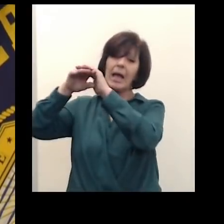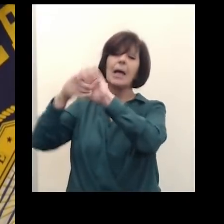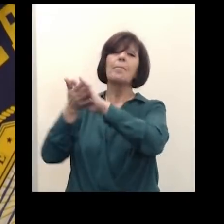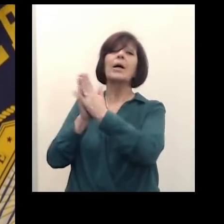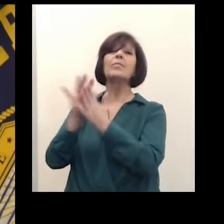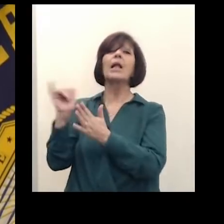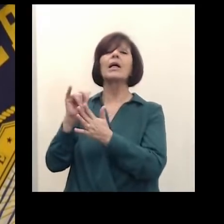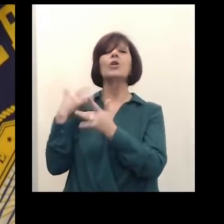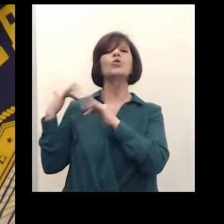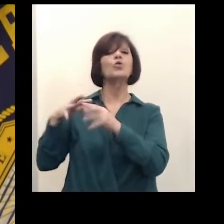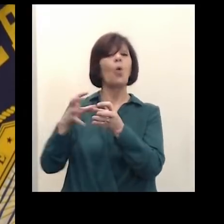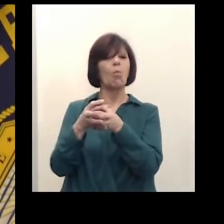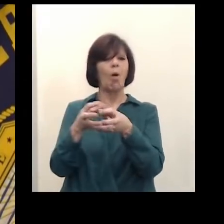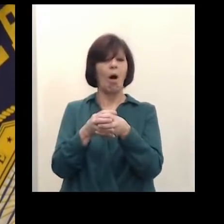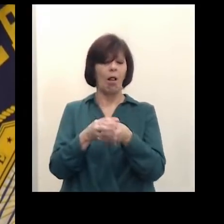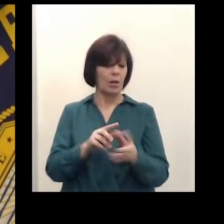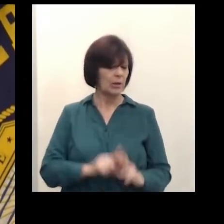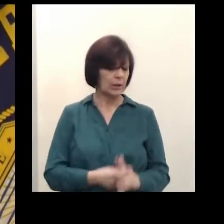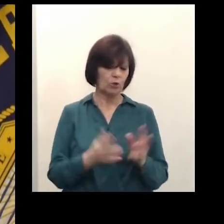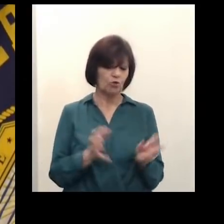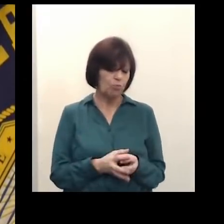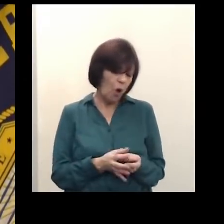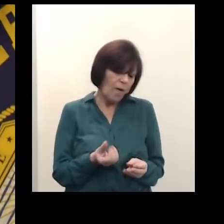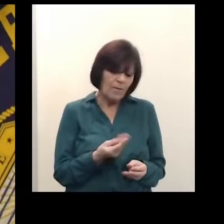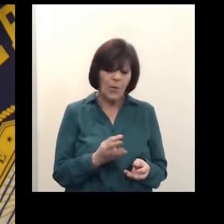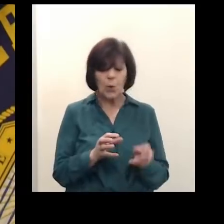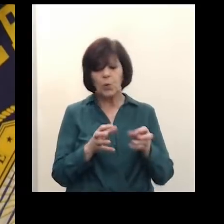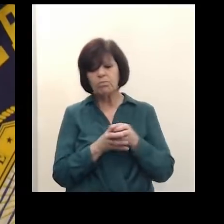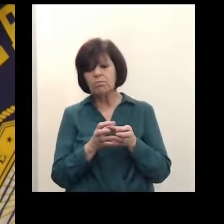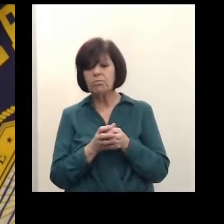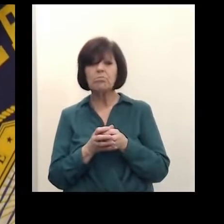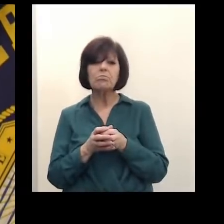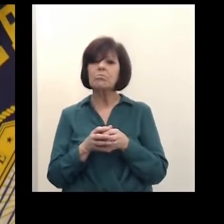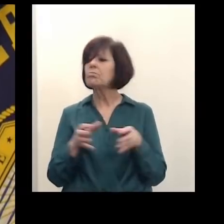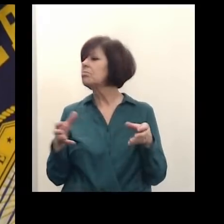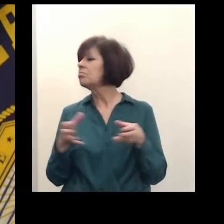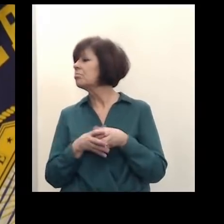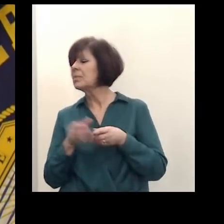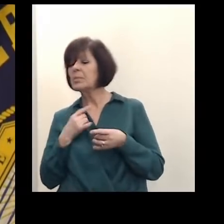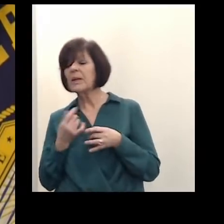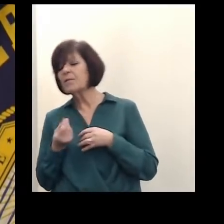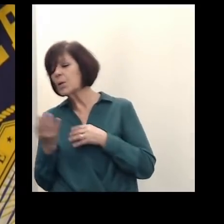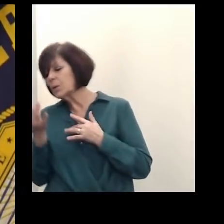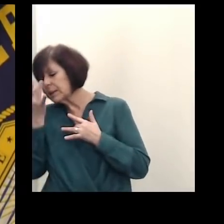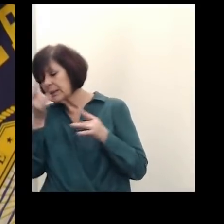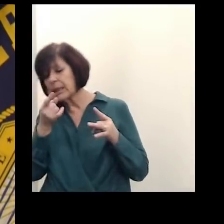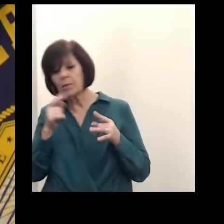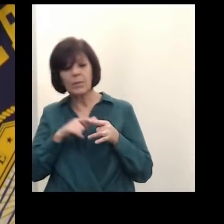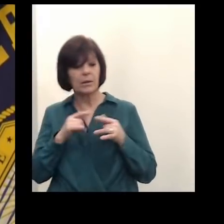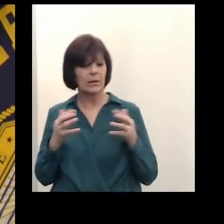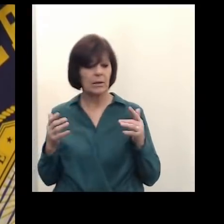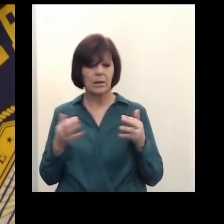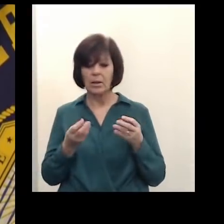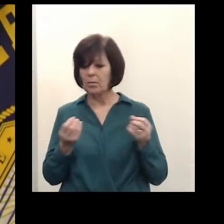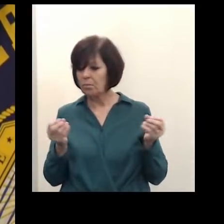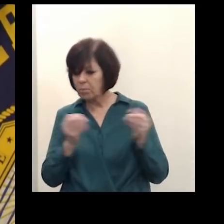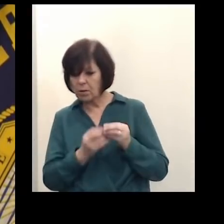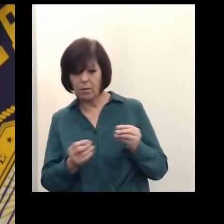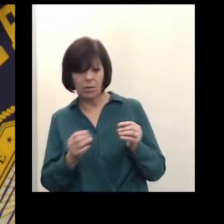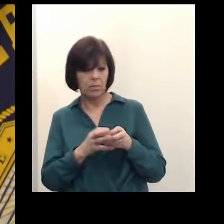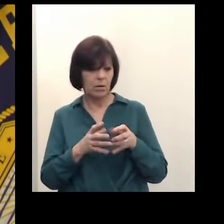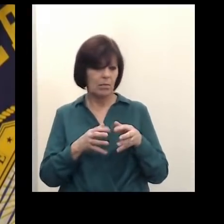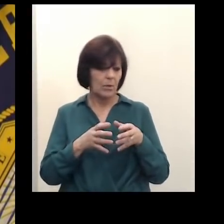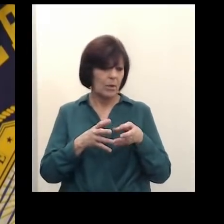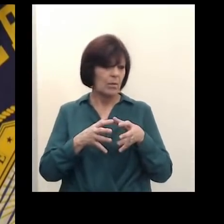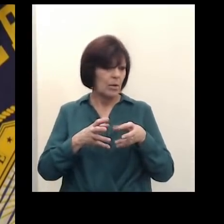start low, there's only a few people that, when they get together, might be infectious. But if you have lots of cases, the likelihood of someone being infectious showing